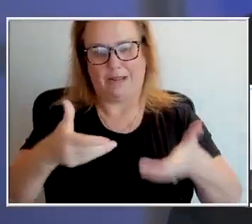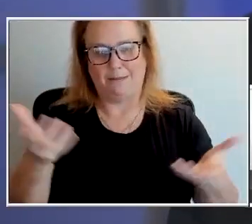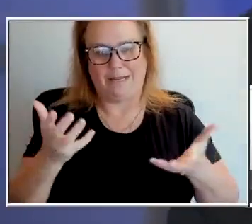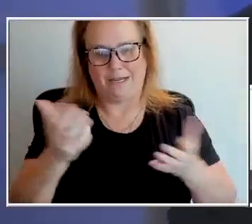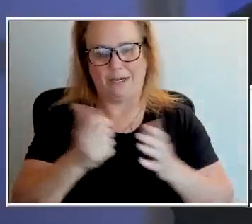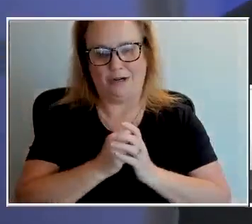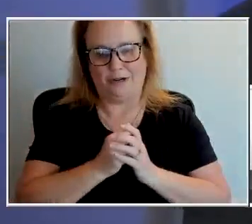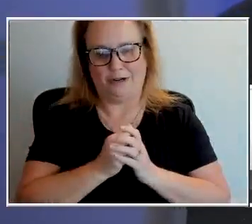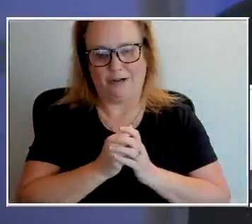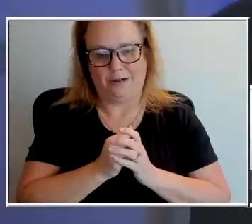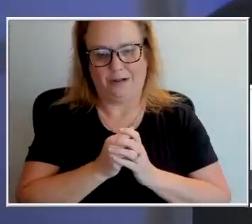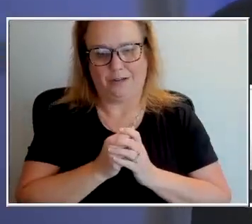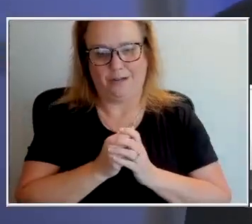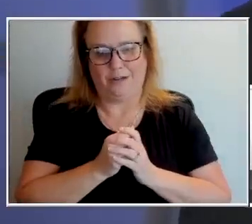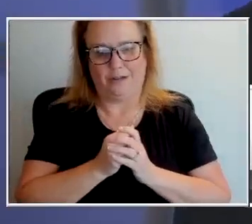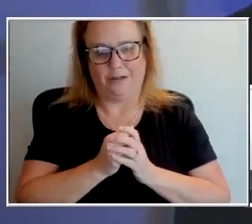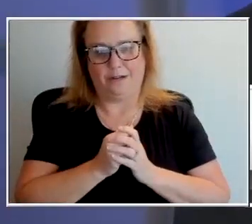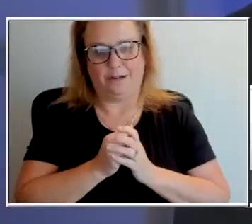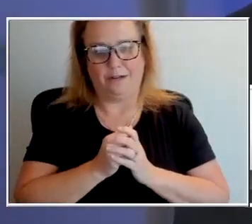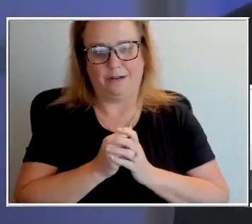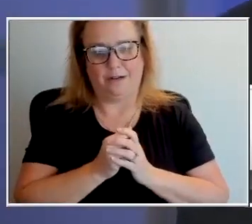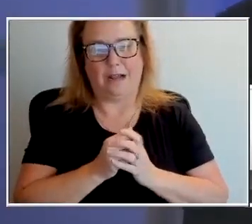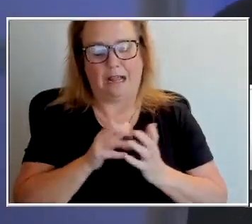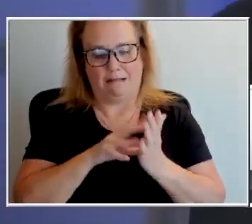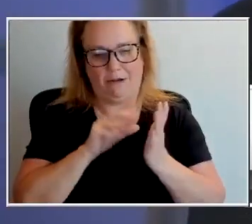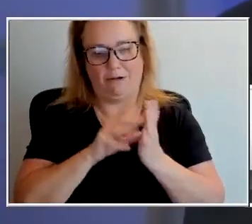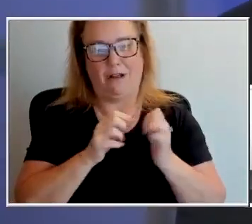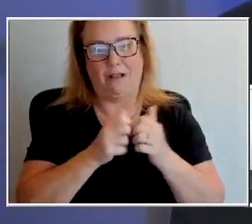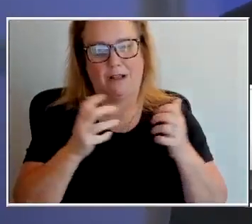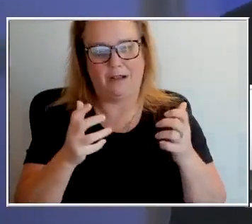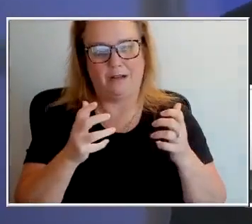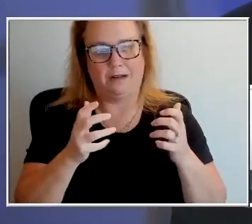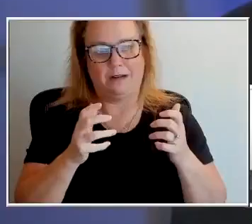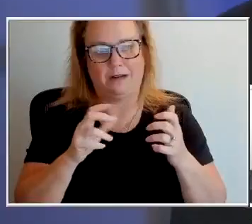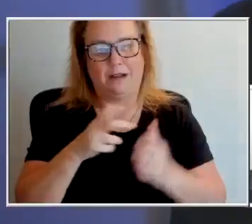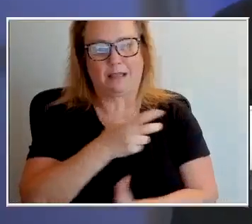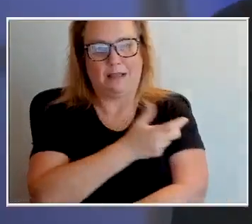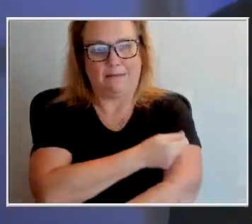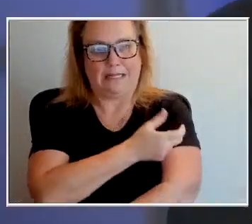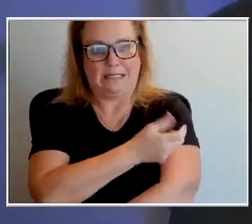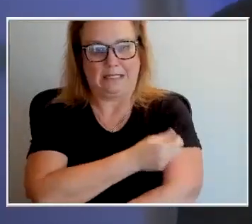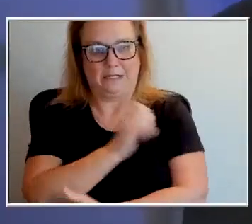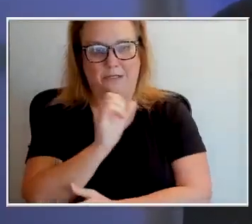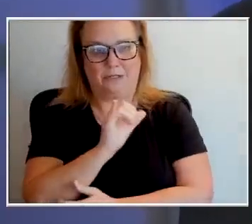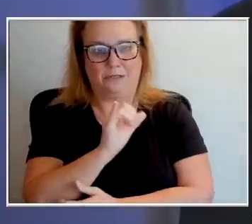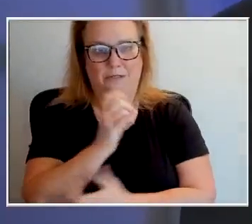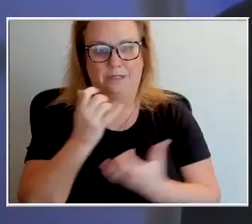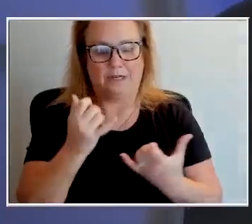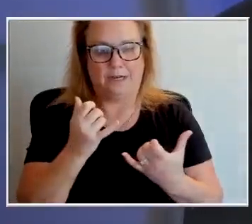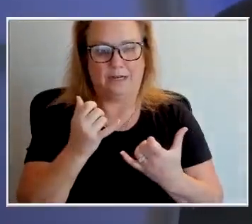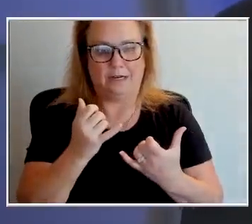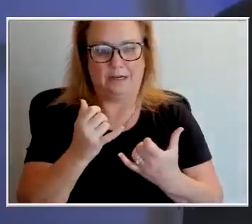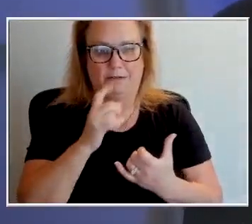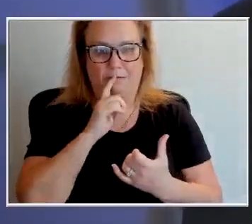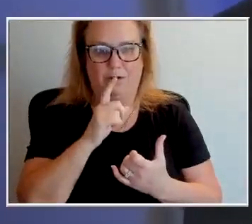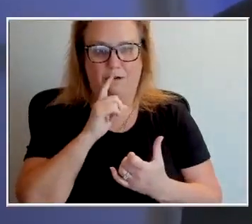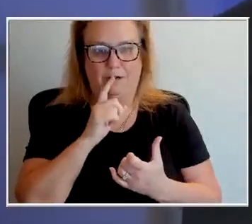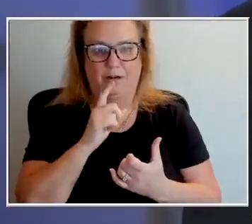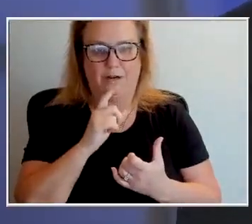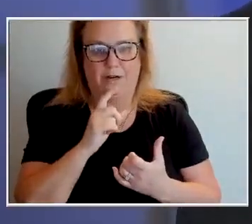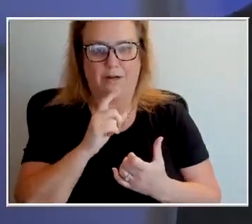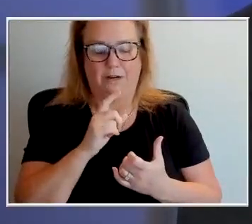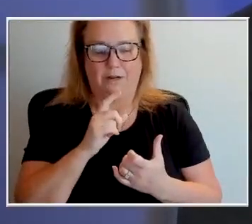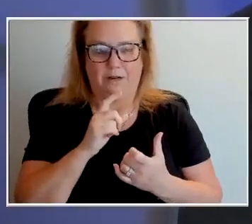And I learned a lot on the vaccines, really, that it's